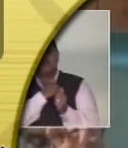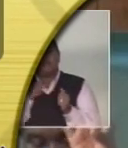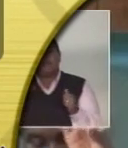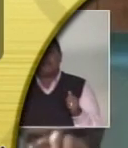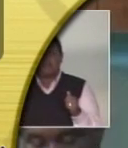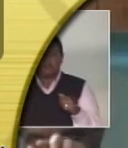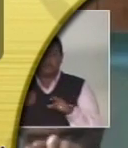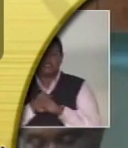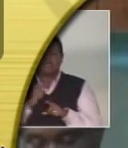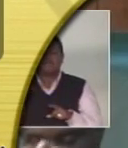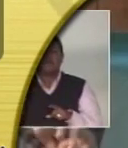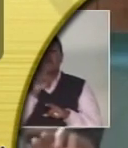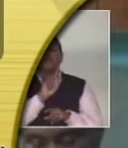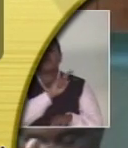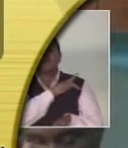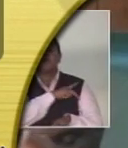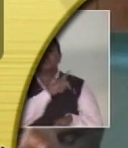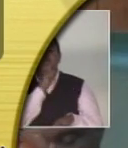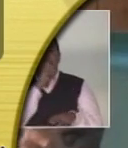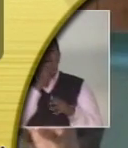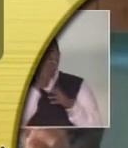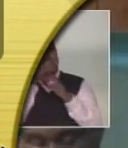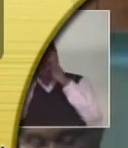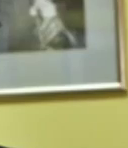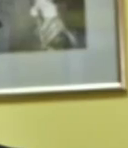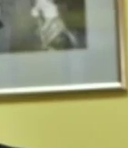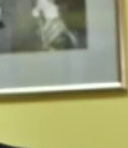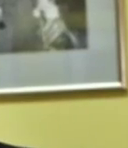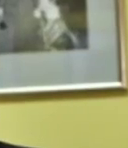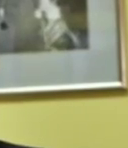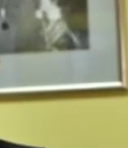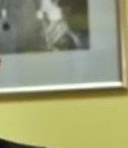to come to you personally and design training programs with you.